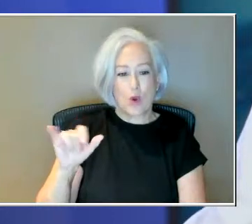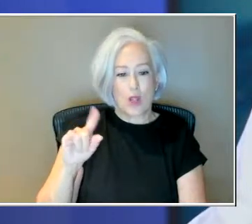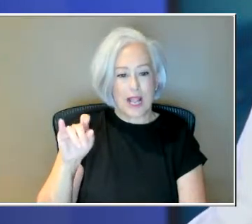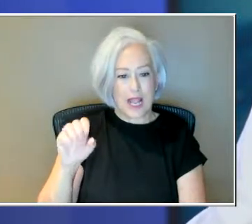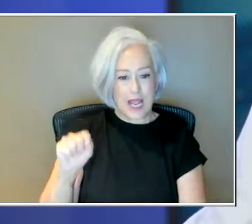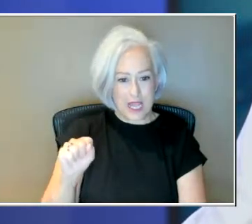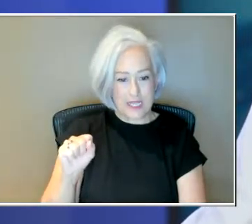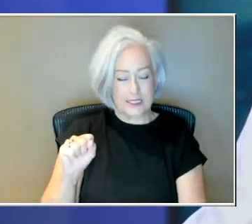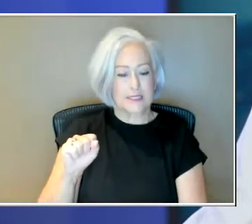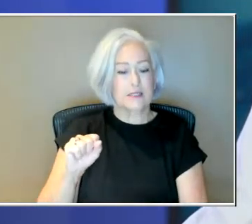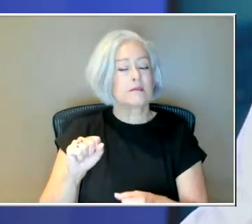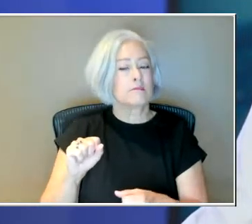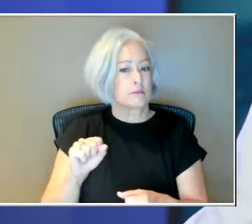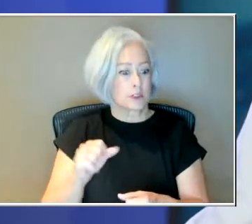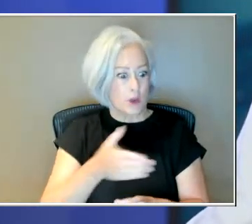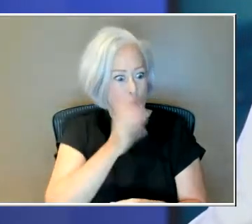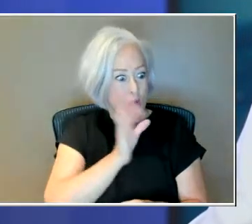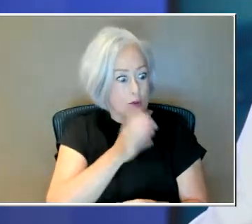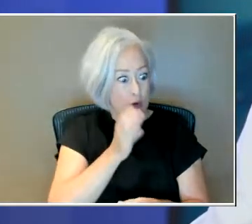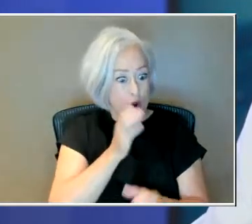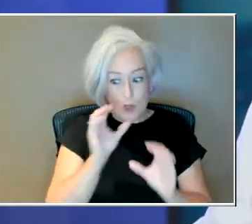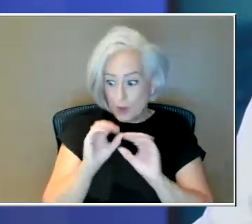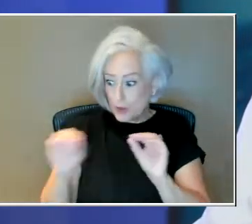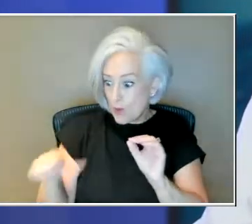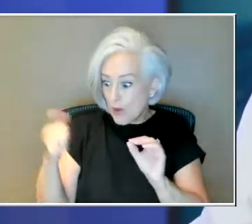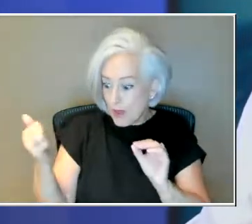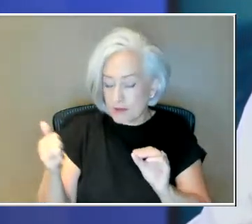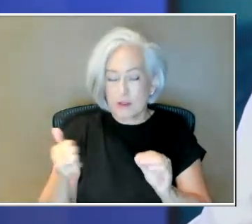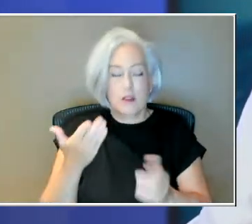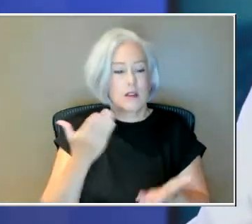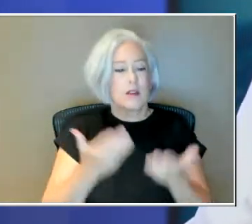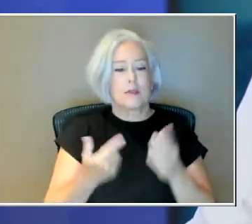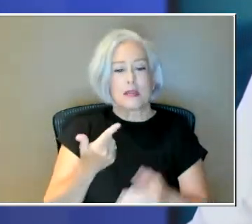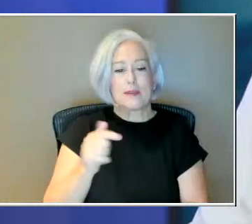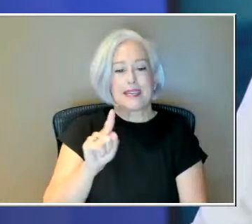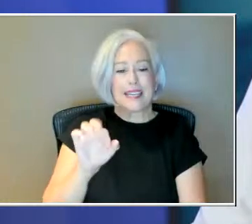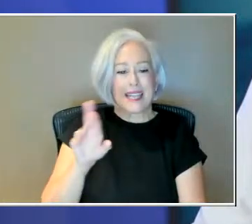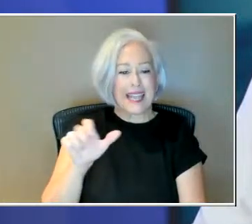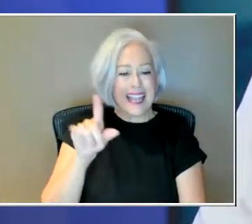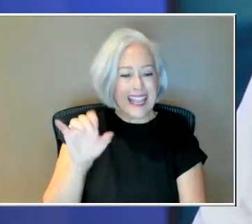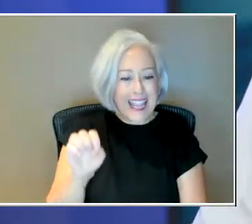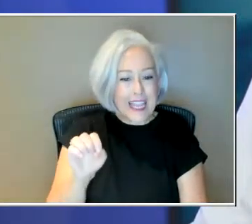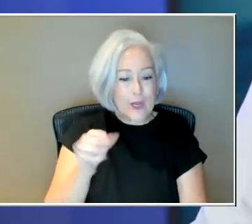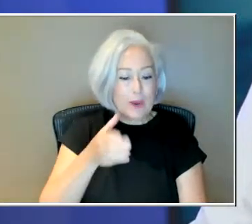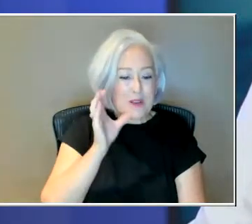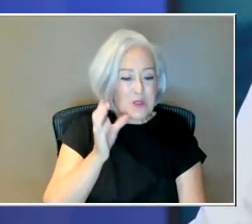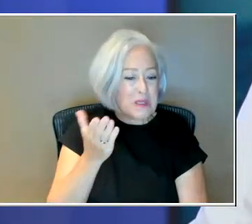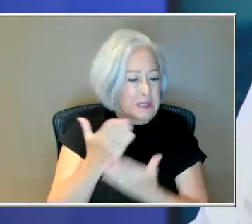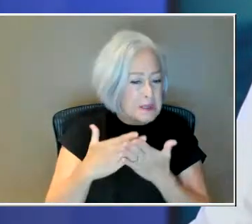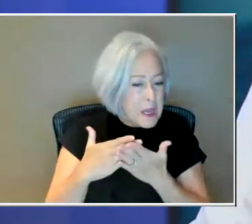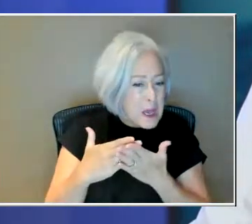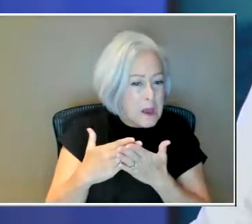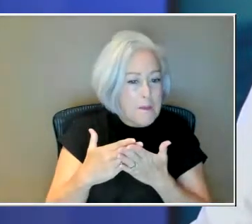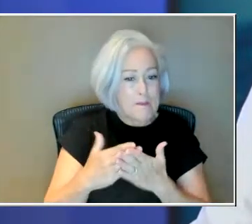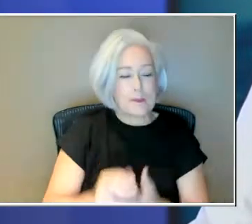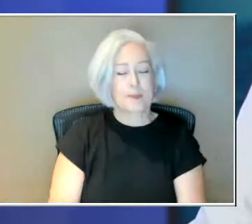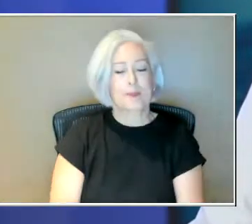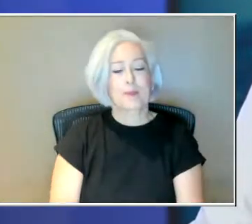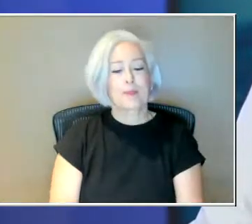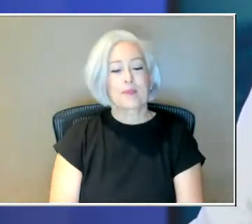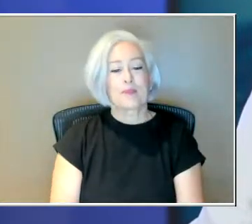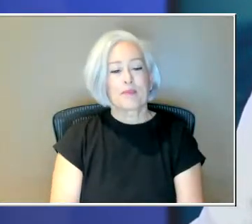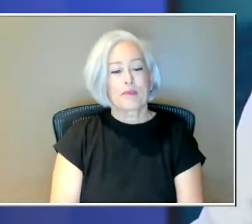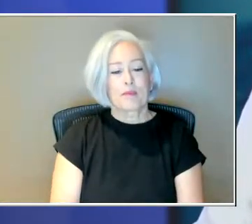drinking, and maybe a little bit of Gatorade thrown in there. And then, you know, really focusing